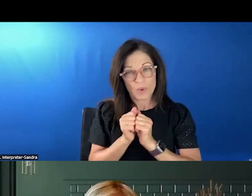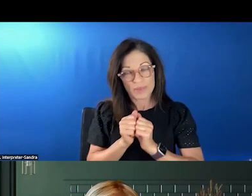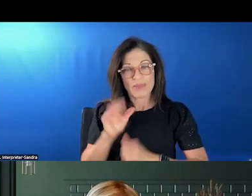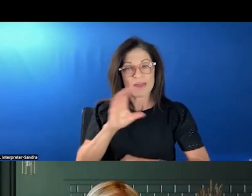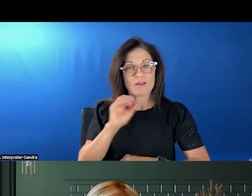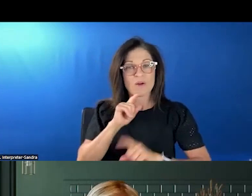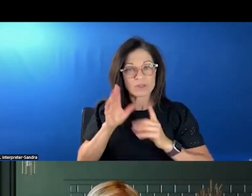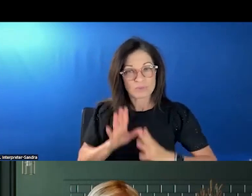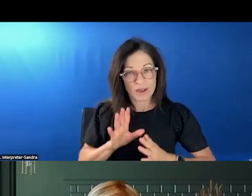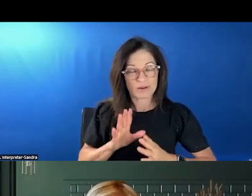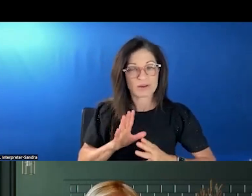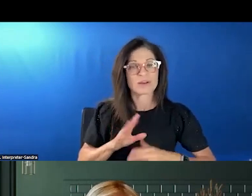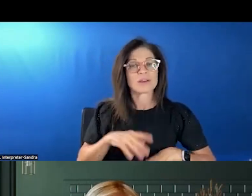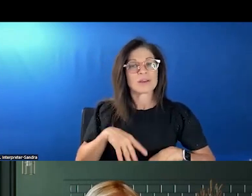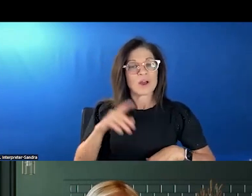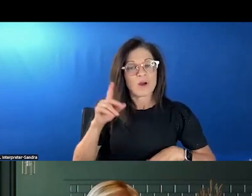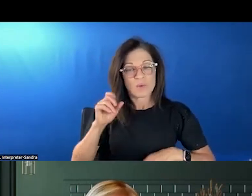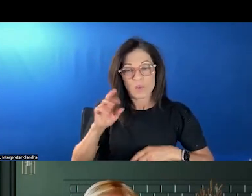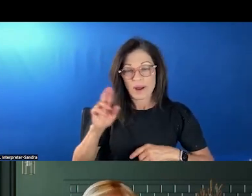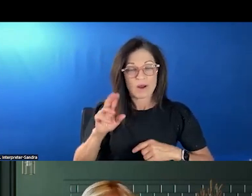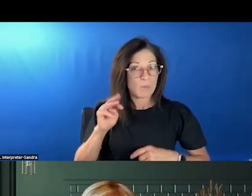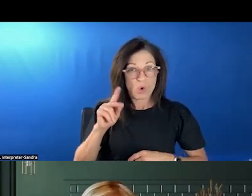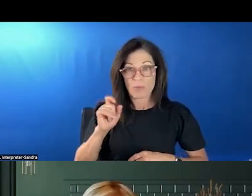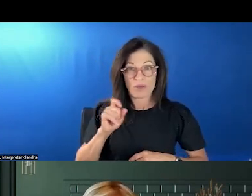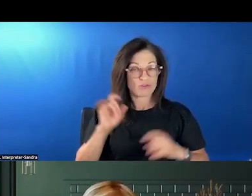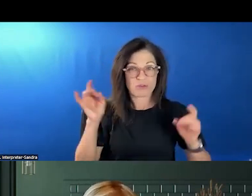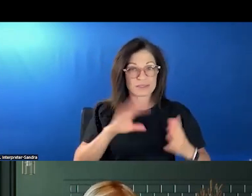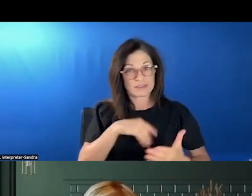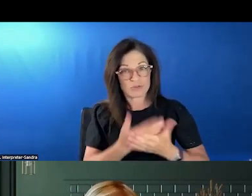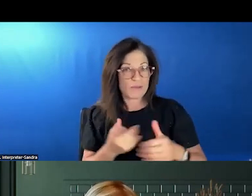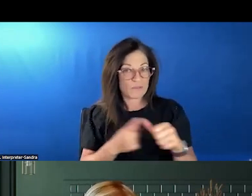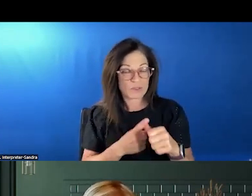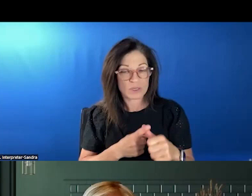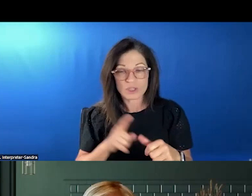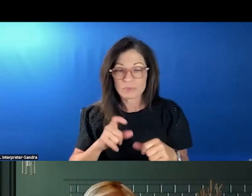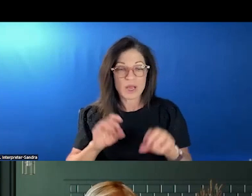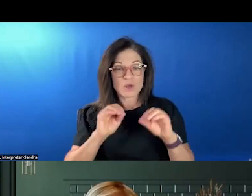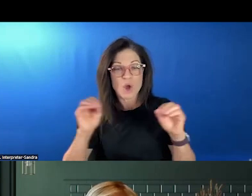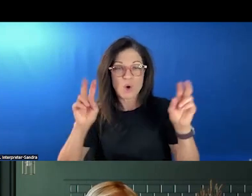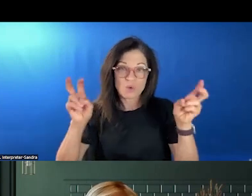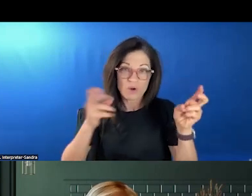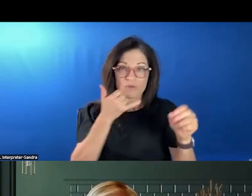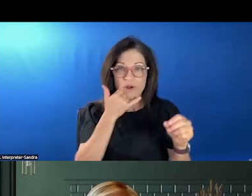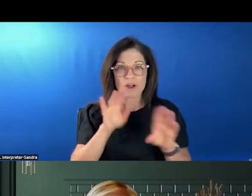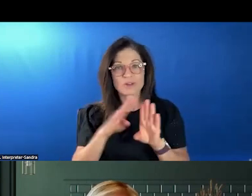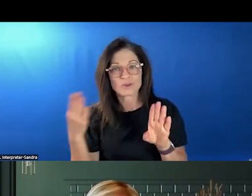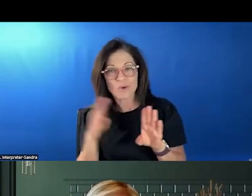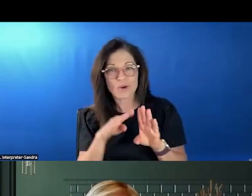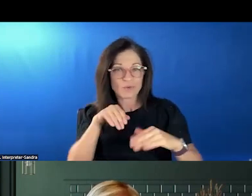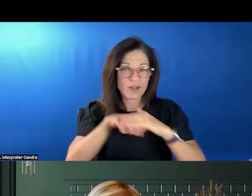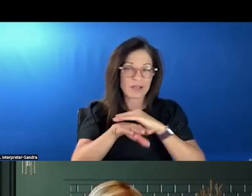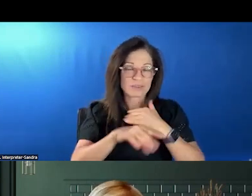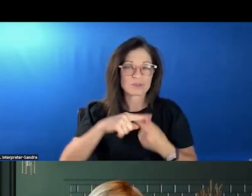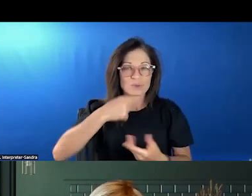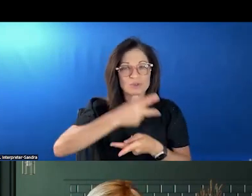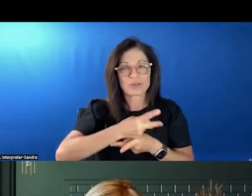where mobile crisis is first on the scene. There should be no wrong door to getting that care and treatment. And I